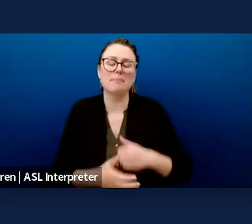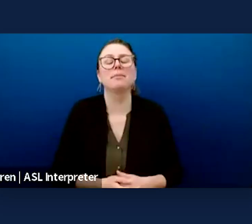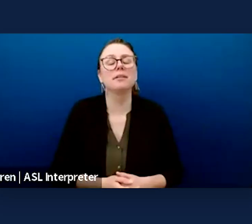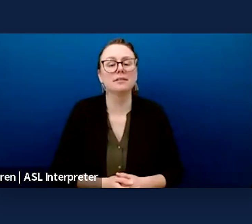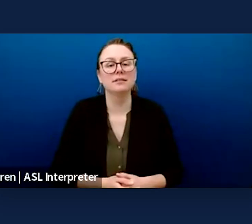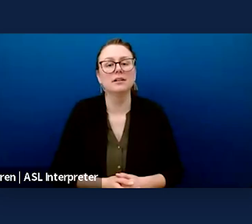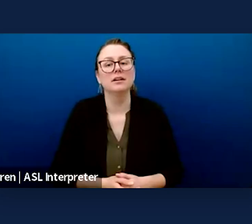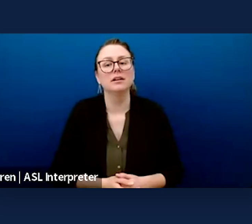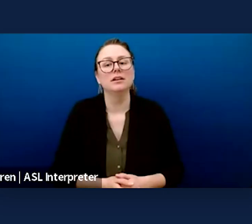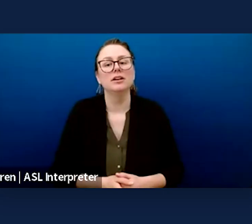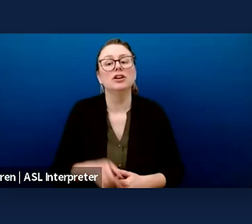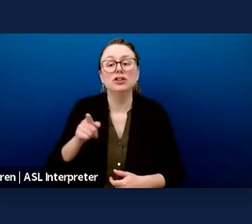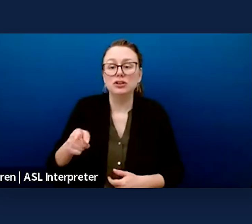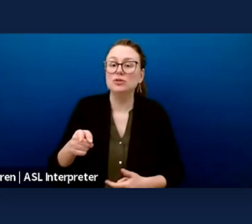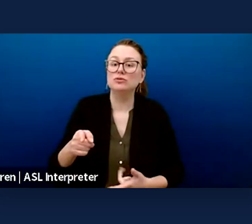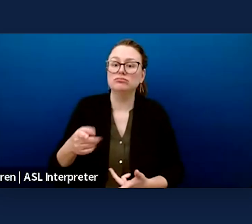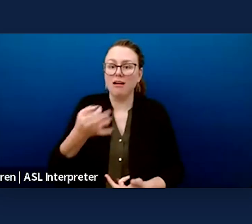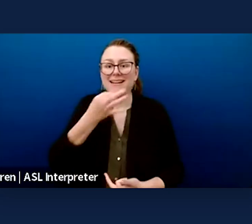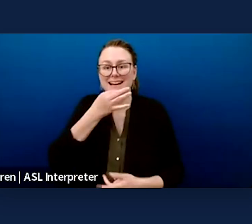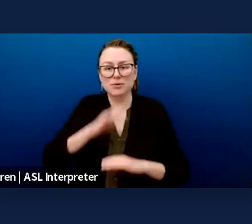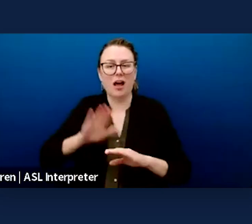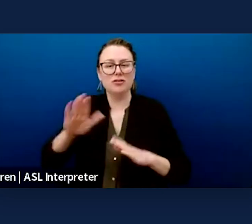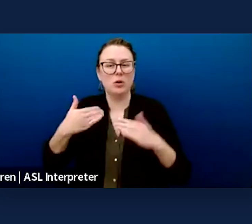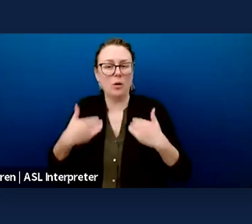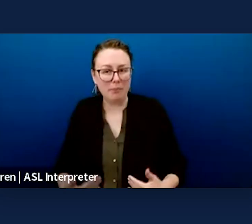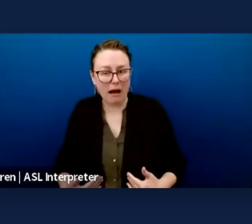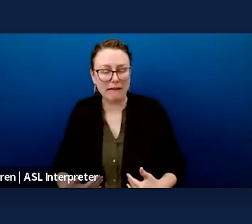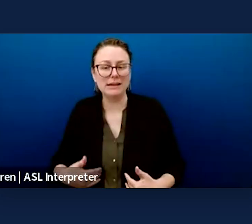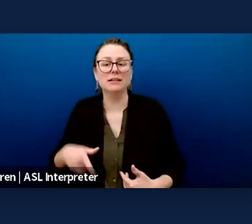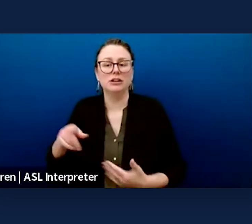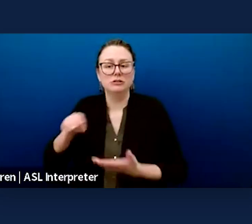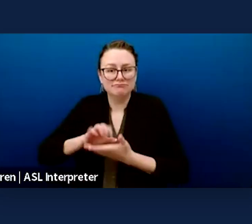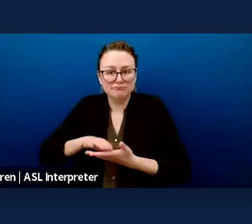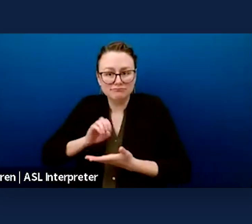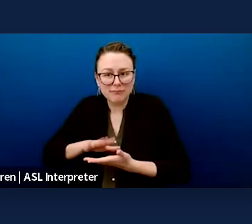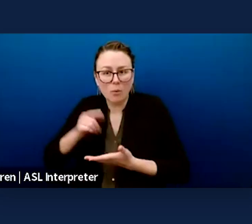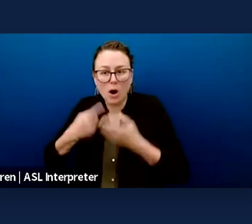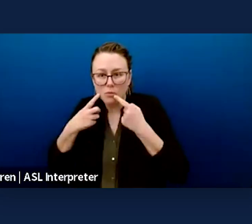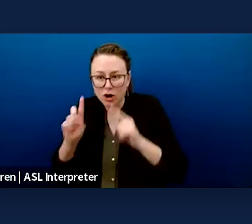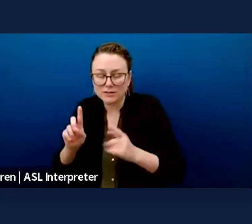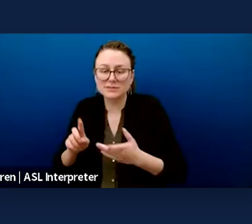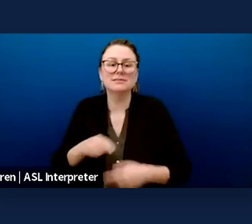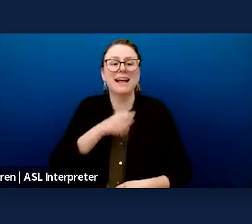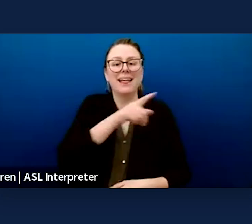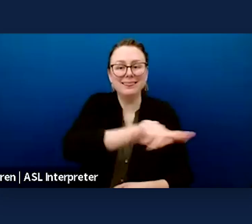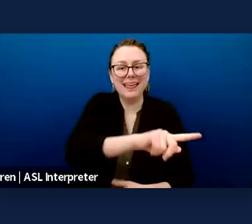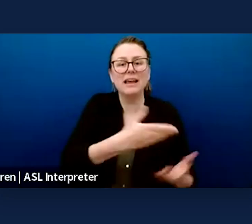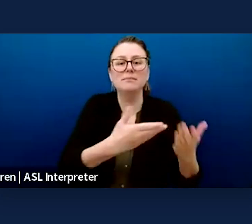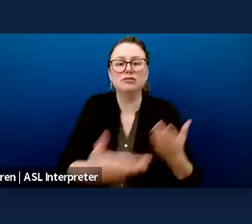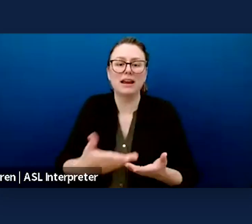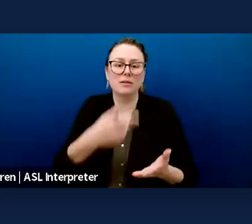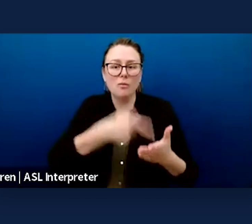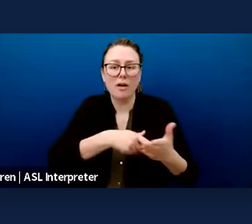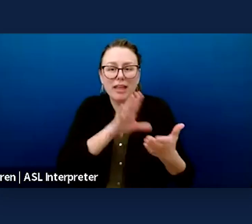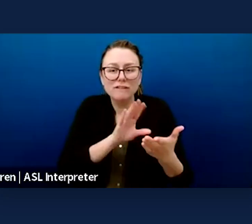the expertise and the data about your body and what works, and they bring in the current best practices. And